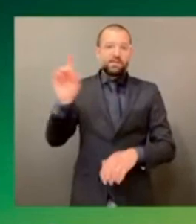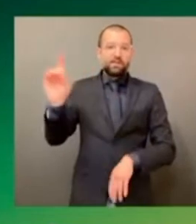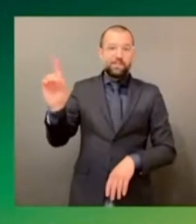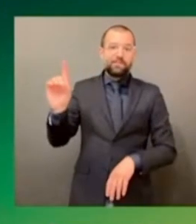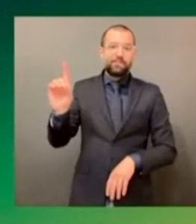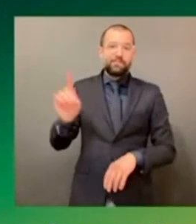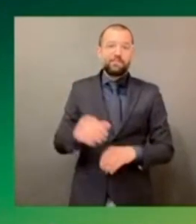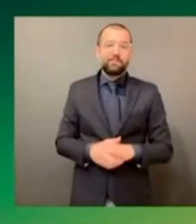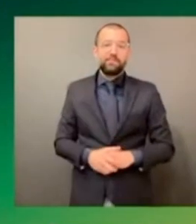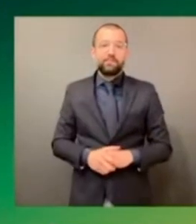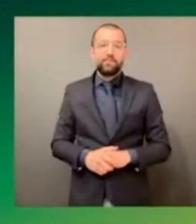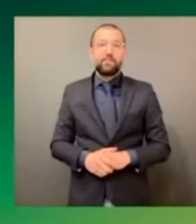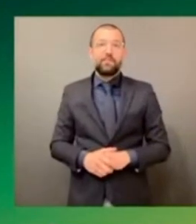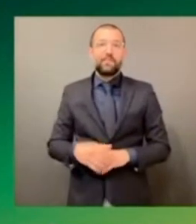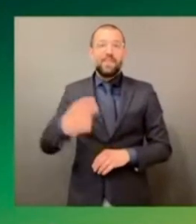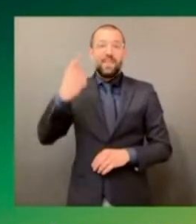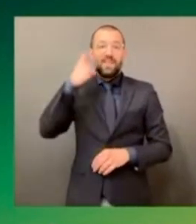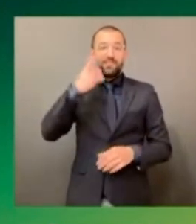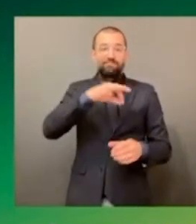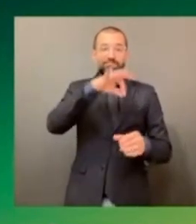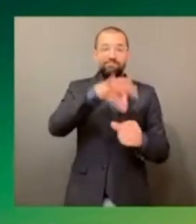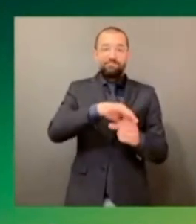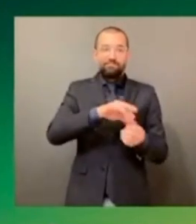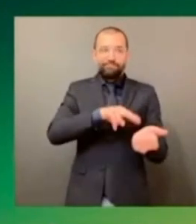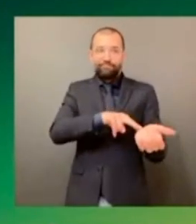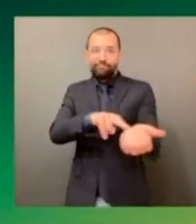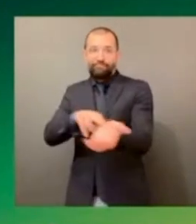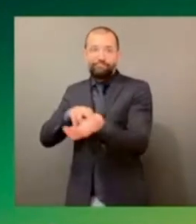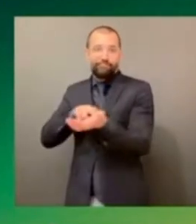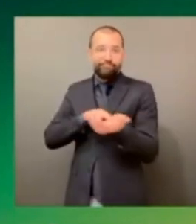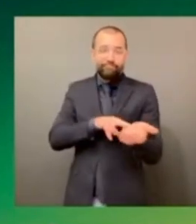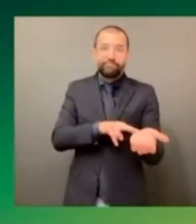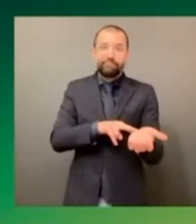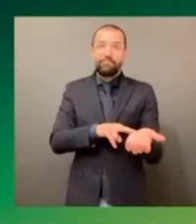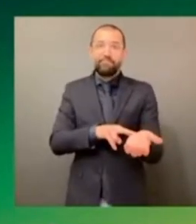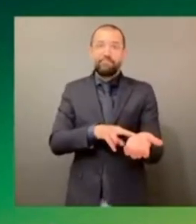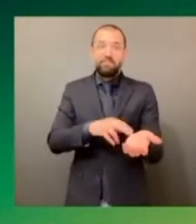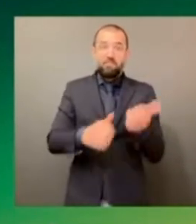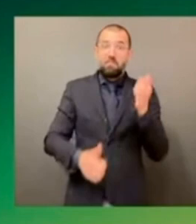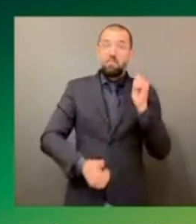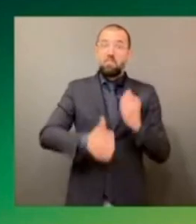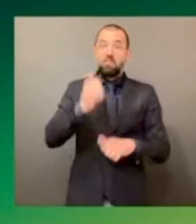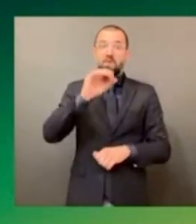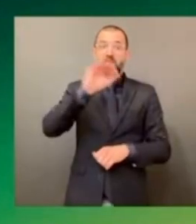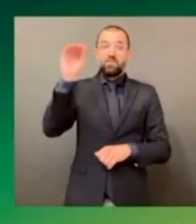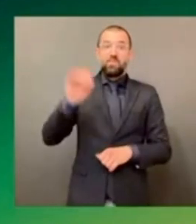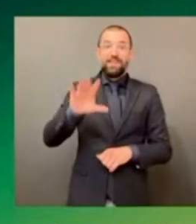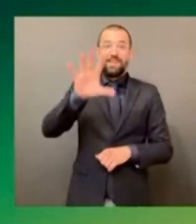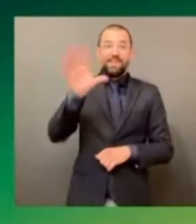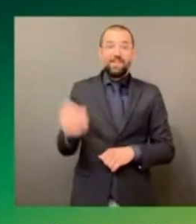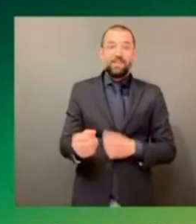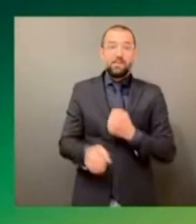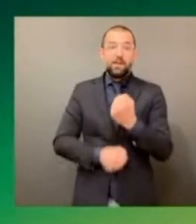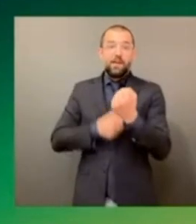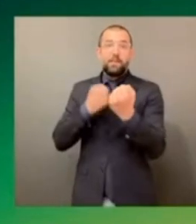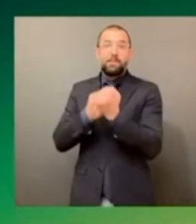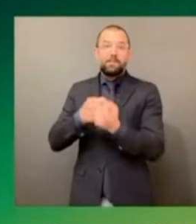tells us the vast majority of Africans support democracy over other forms of